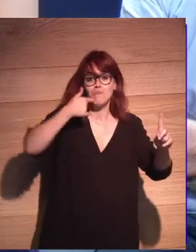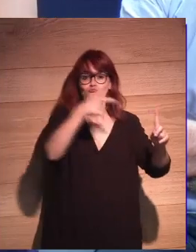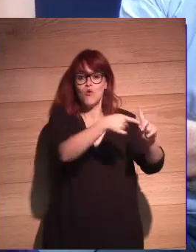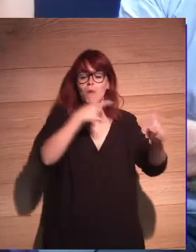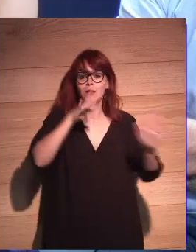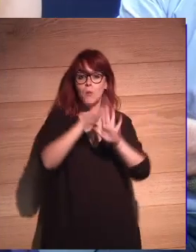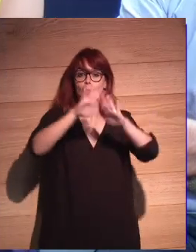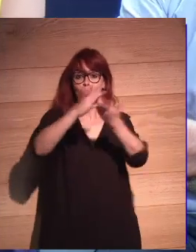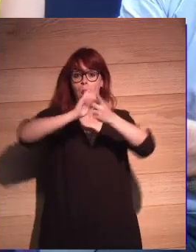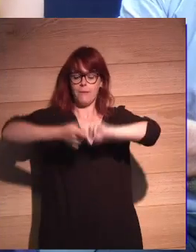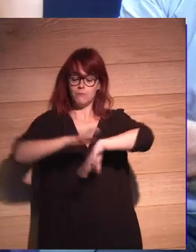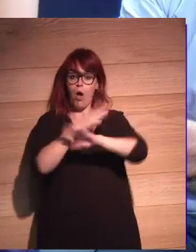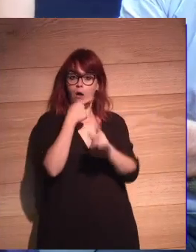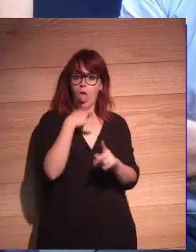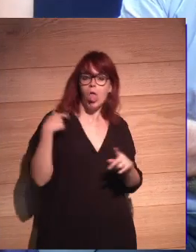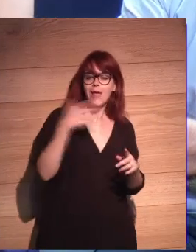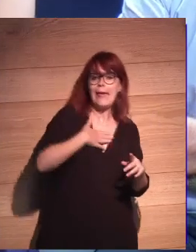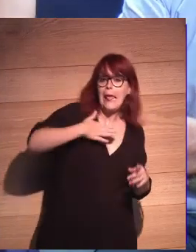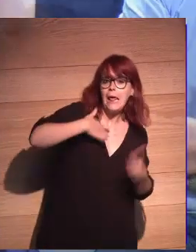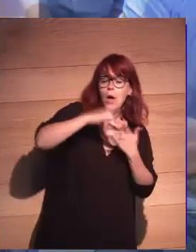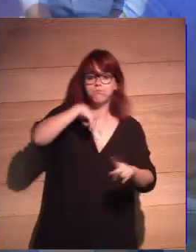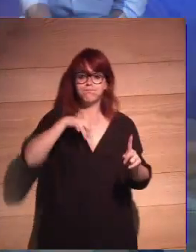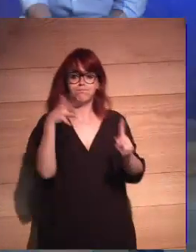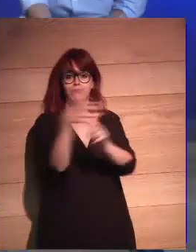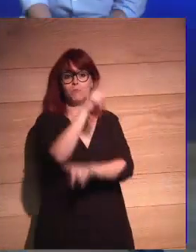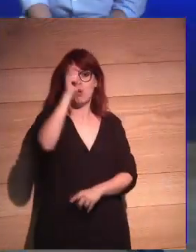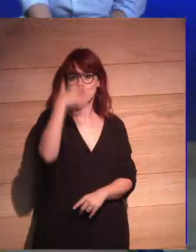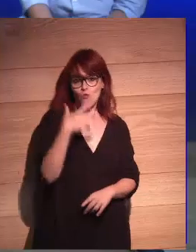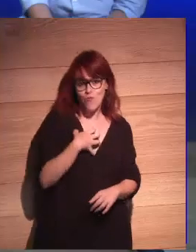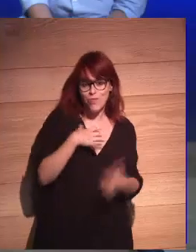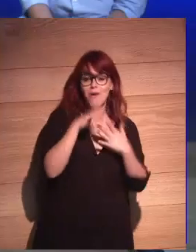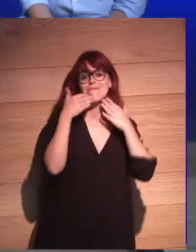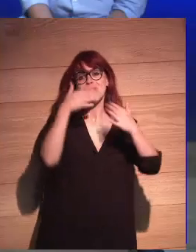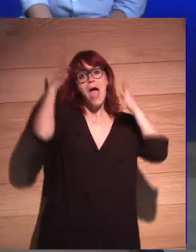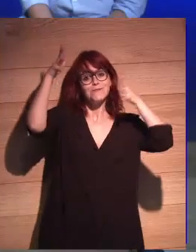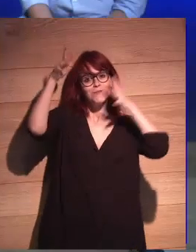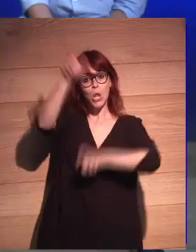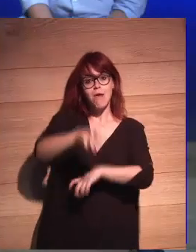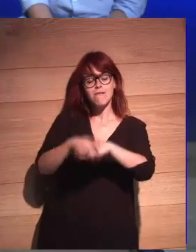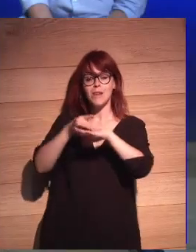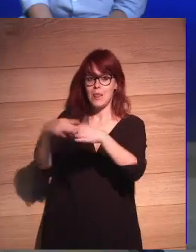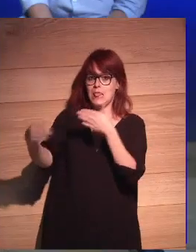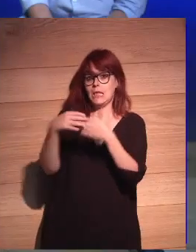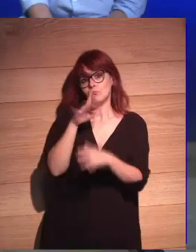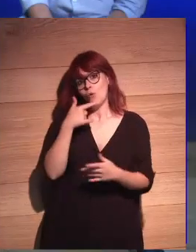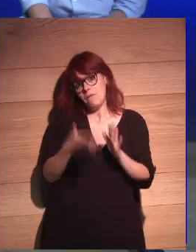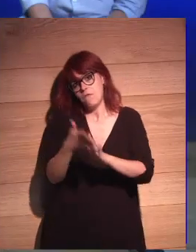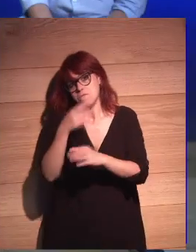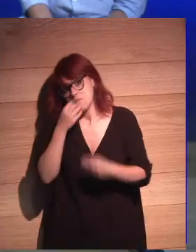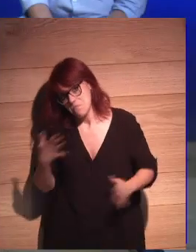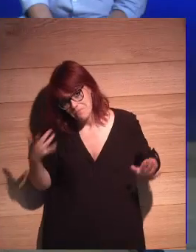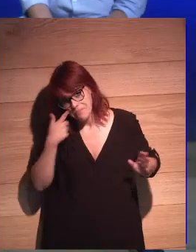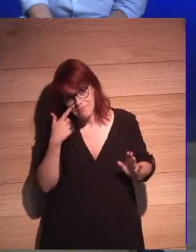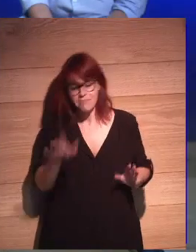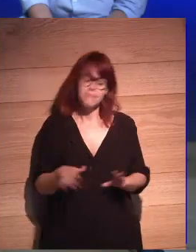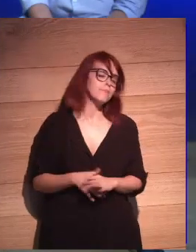technology. So it is two opposite worlds, so to speak. And well, fortunately, we have people to give advice to